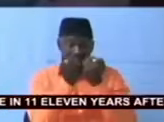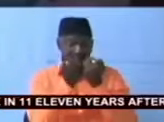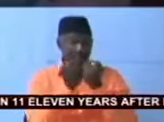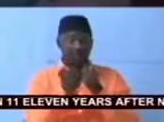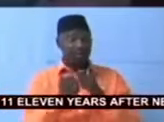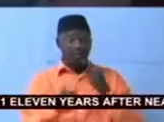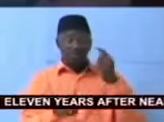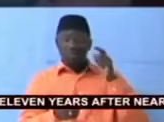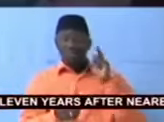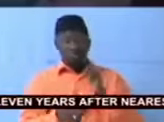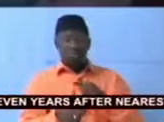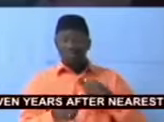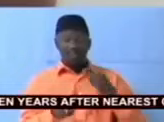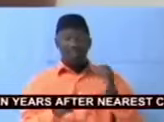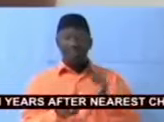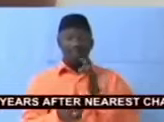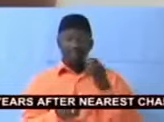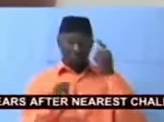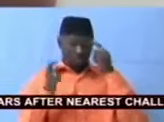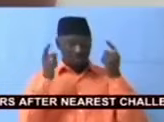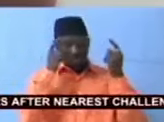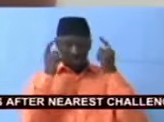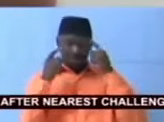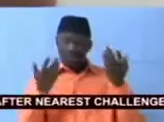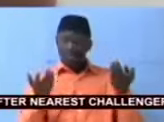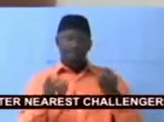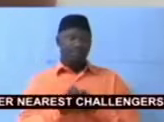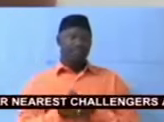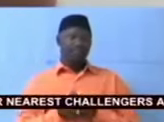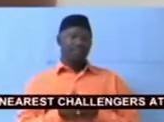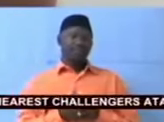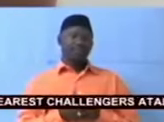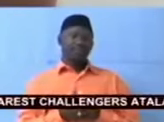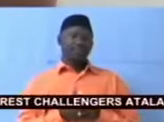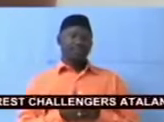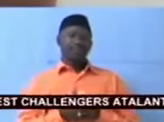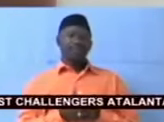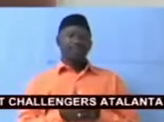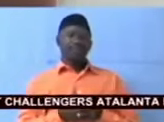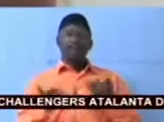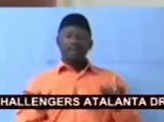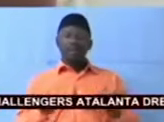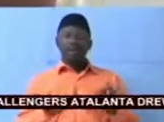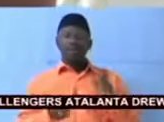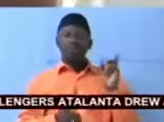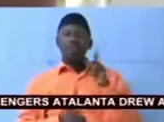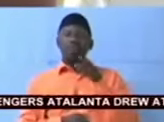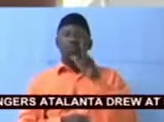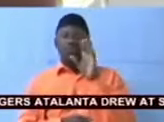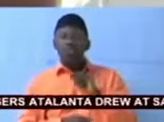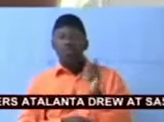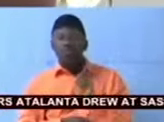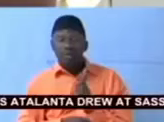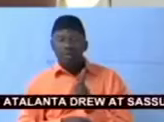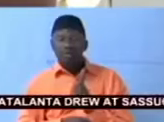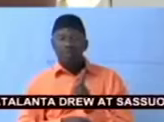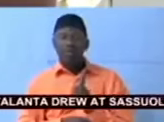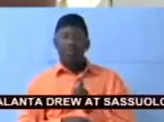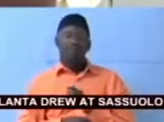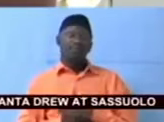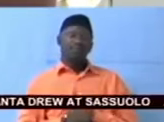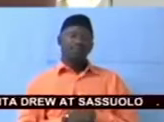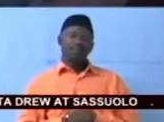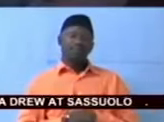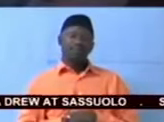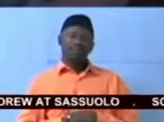this commission what you did on that day, even though you were worried. Sir Gomez, wahal commission bi nak lo def de gala jaxle won nga de way lan nga def?